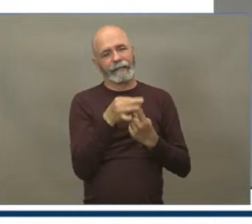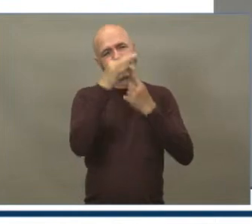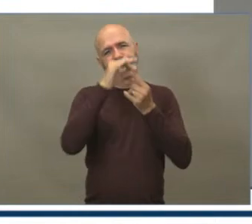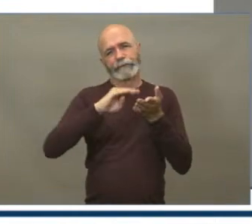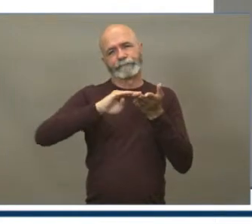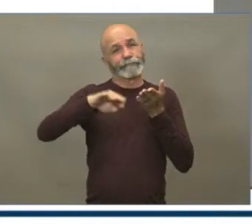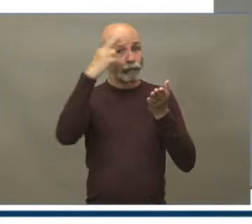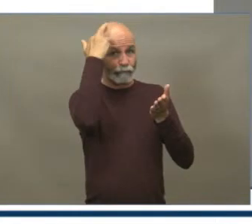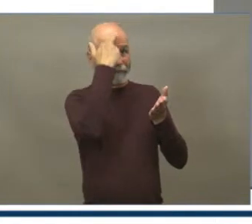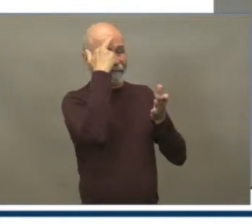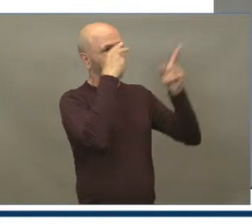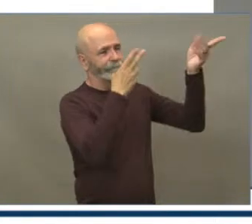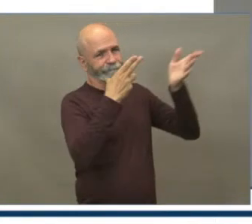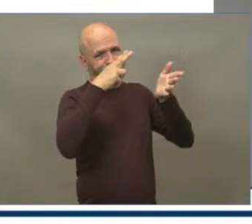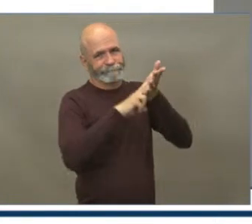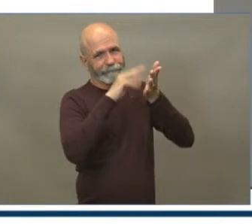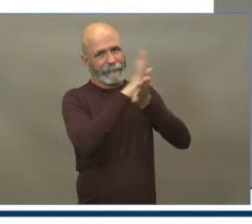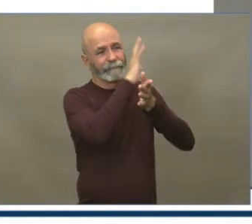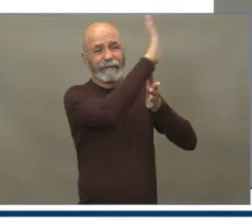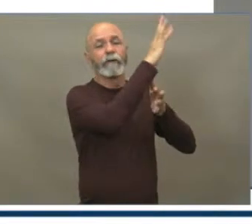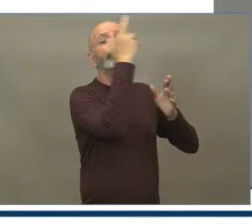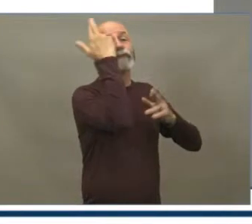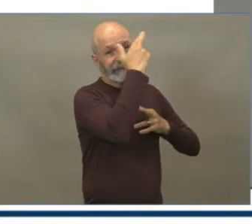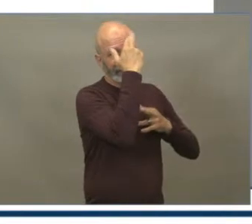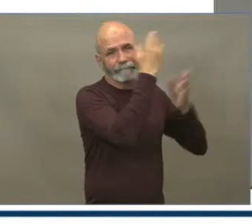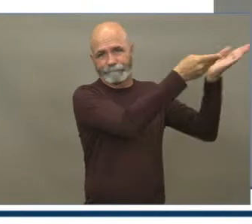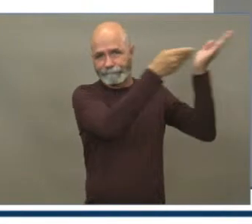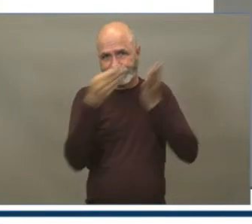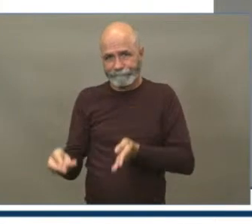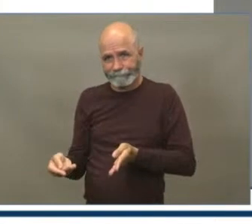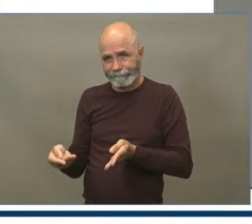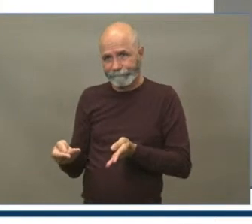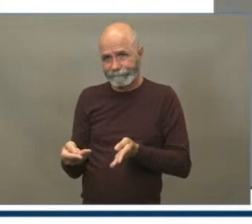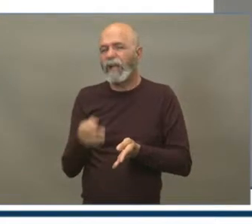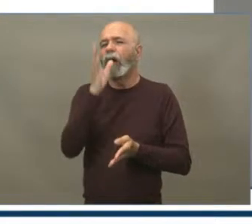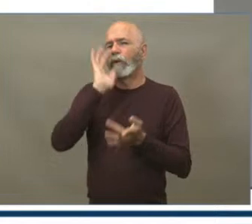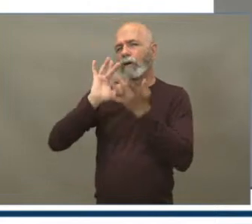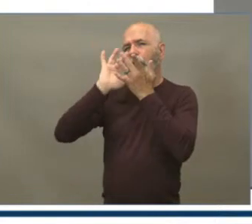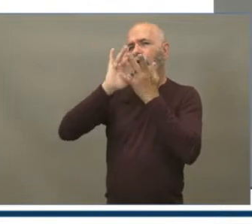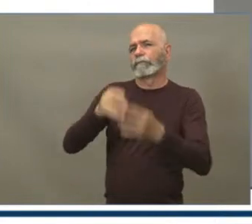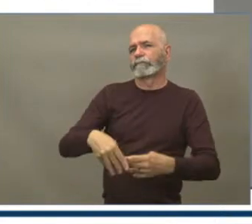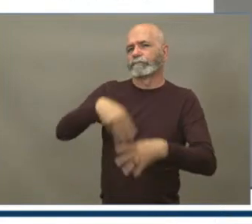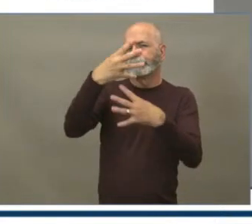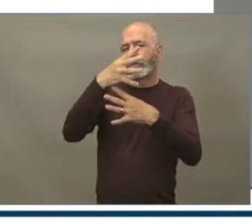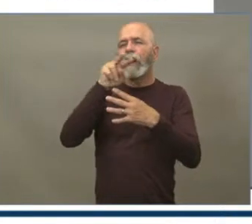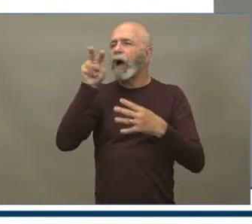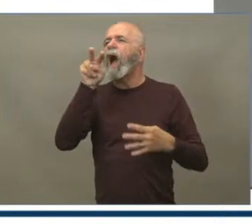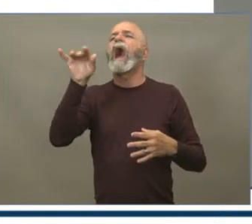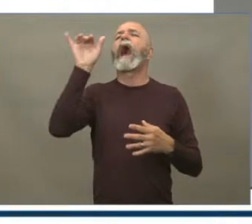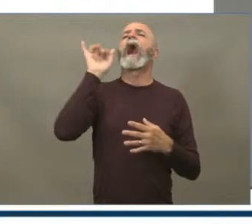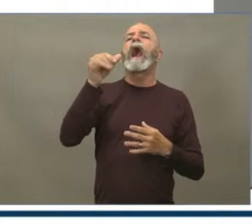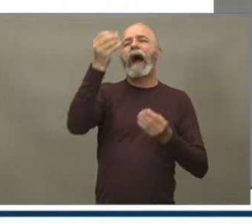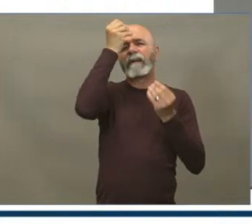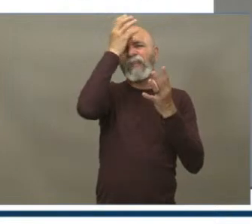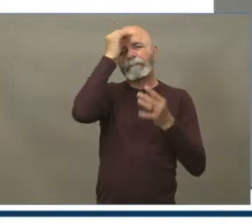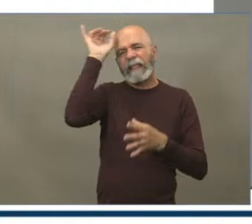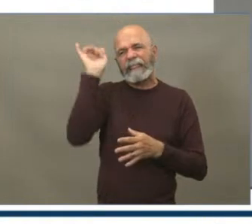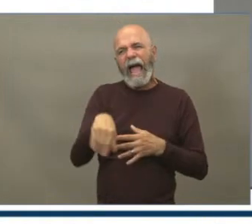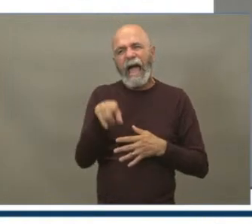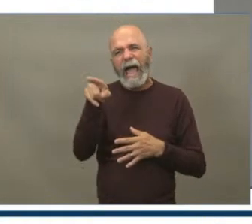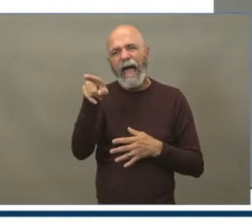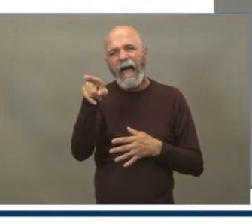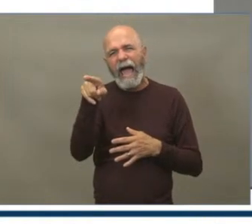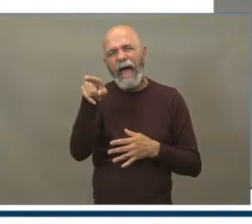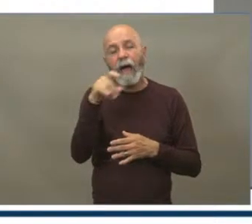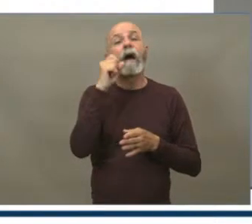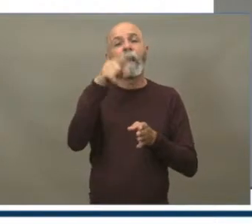circumstances. And we will make sure that all the information on this is on our website today. I know these border measures will be difficult